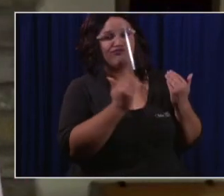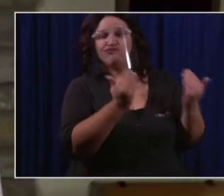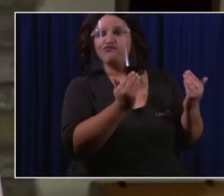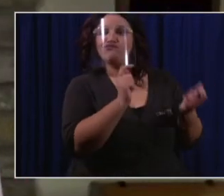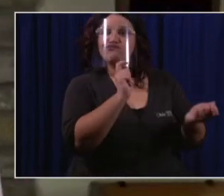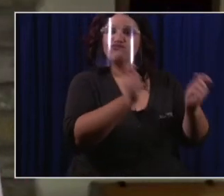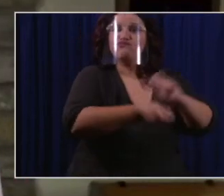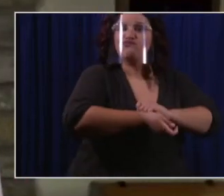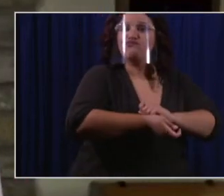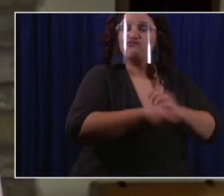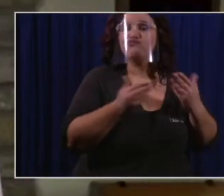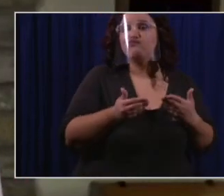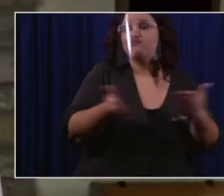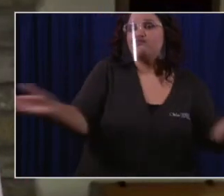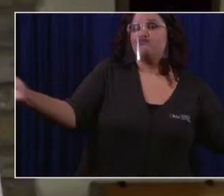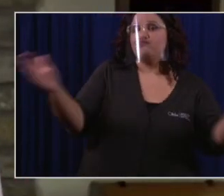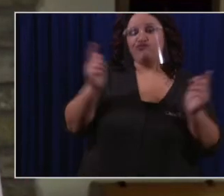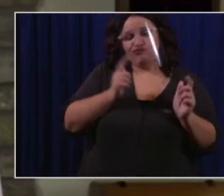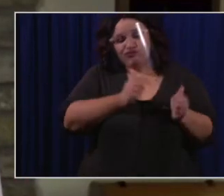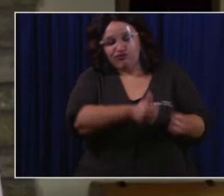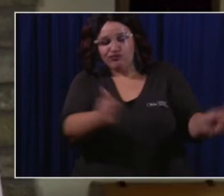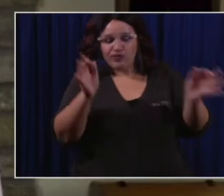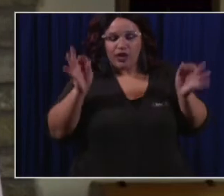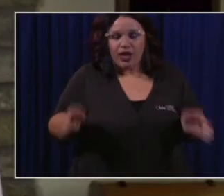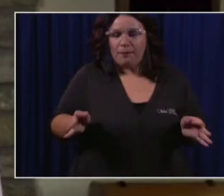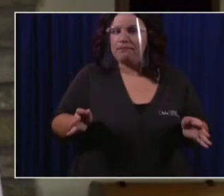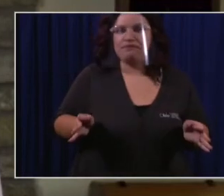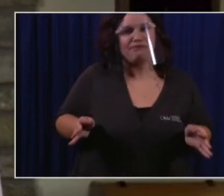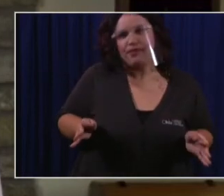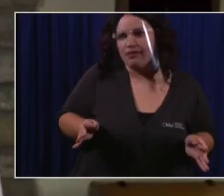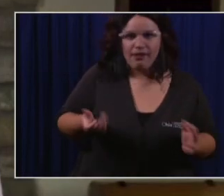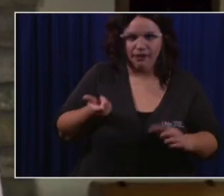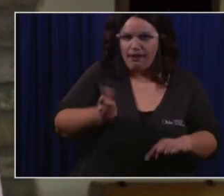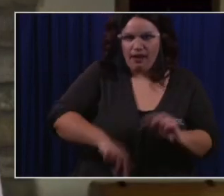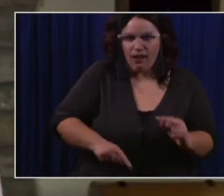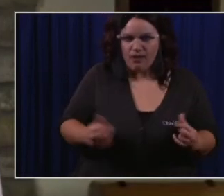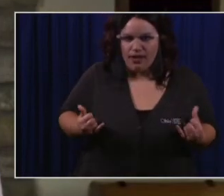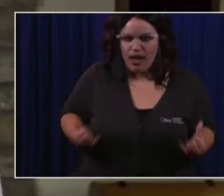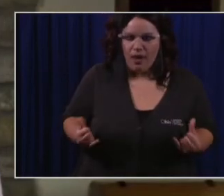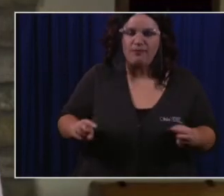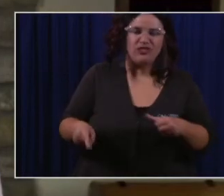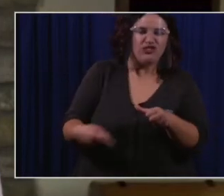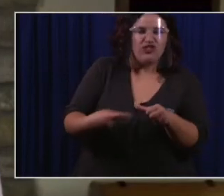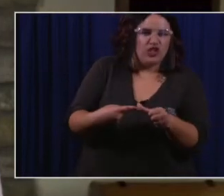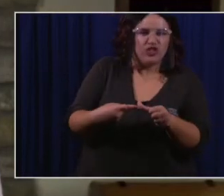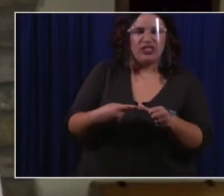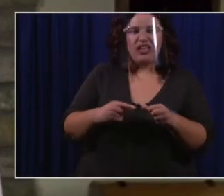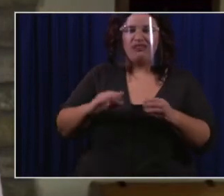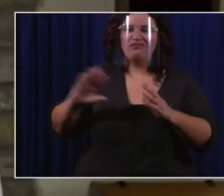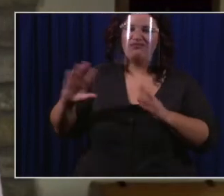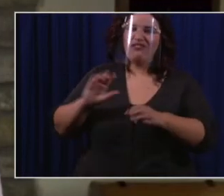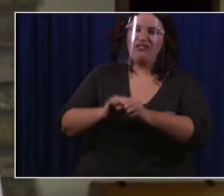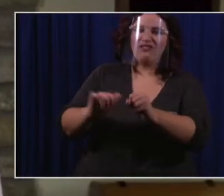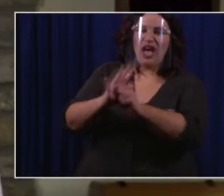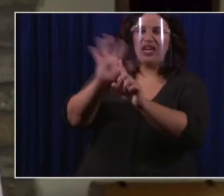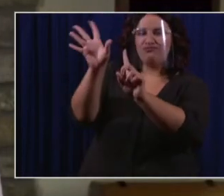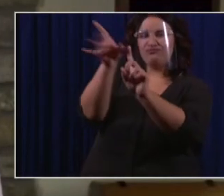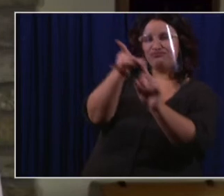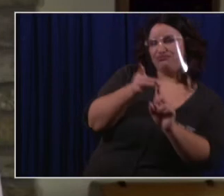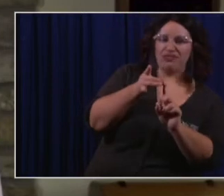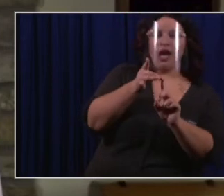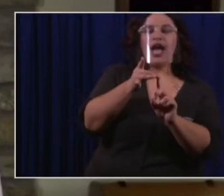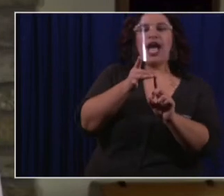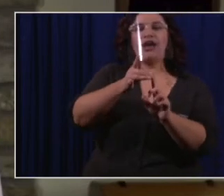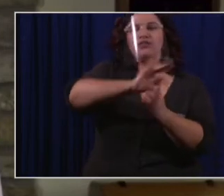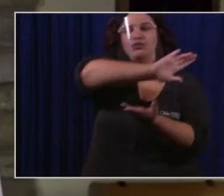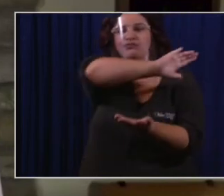will be able to do that. But we got to get it down, and we got to get control of it. But we're working.